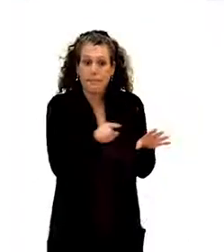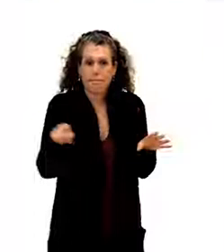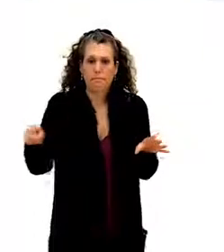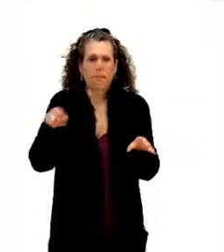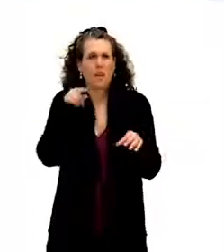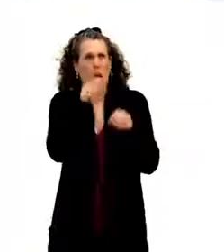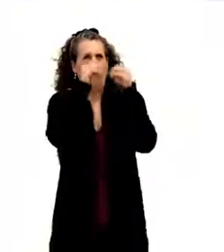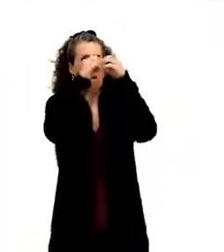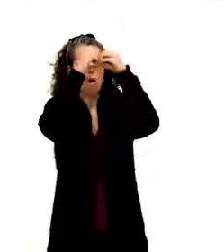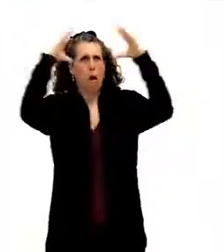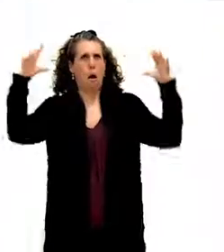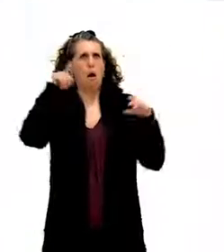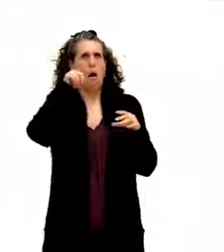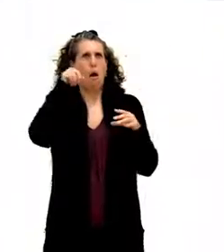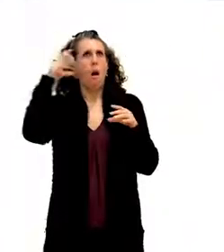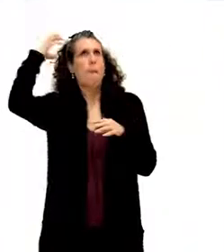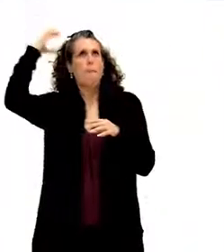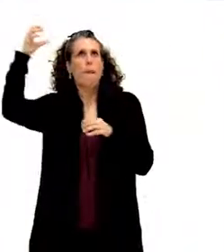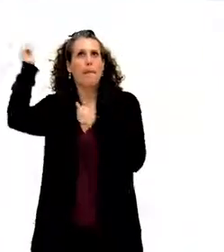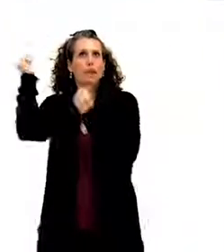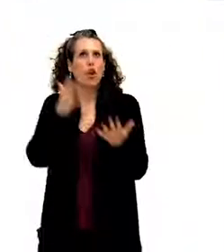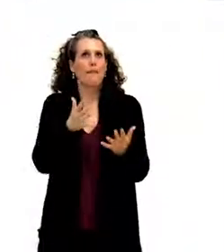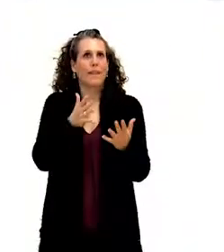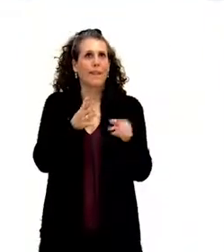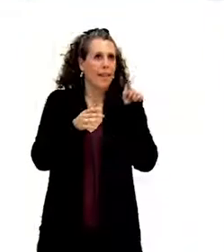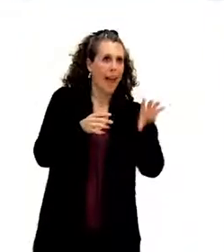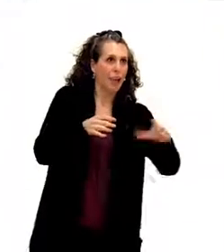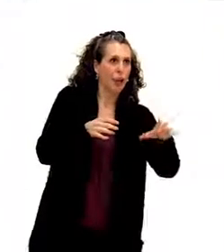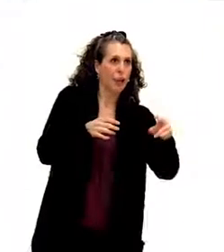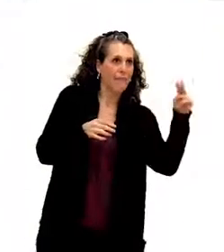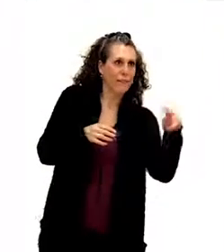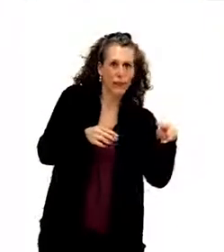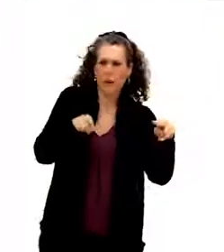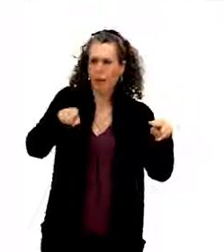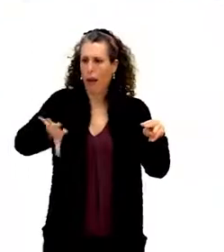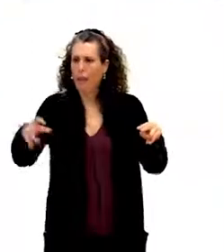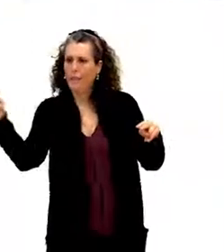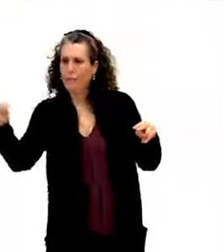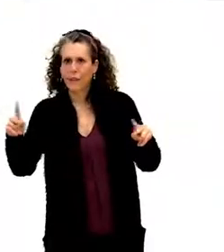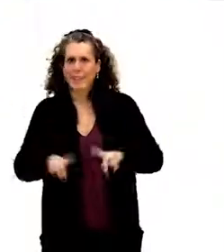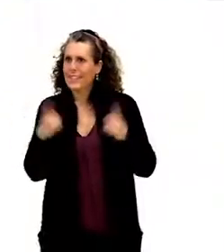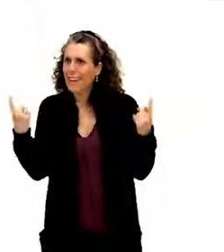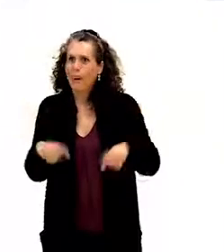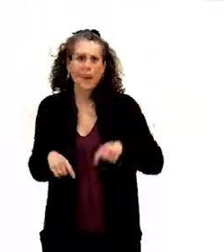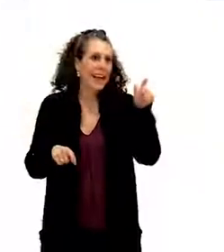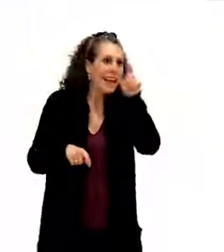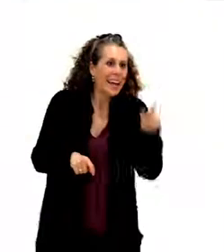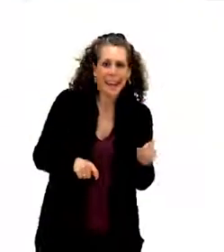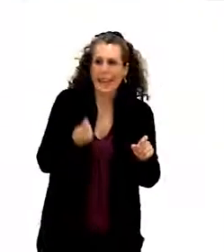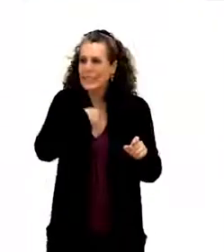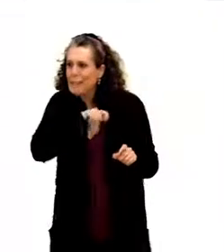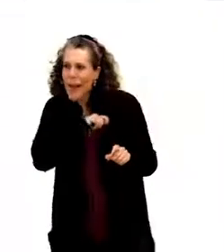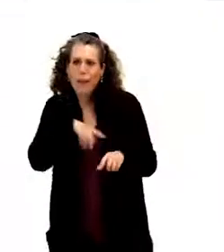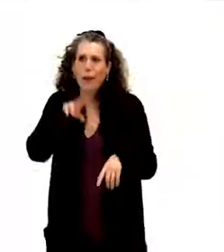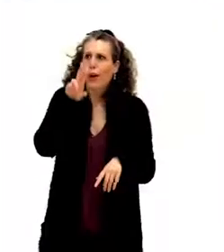public service differs from your neighbor states, differs from between Italy and, for example, Spain, or